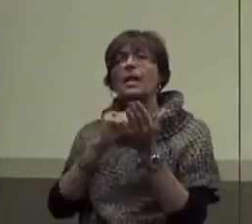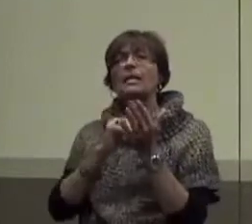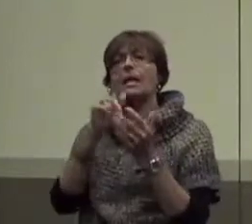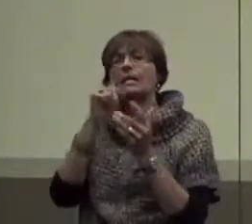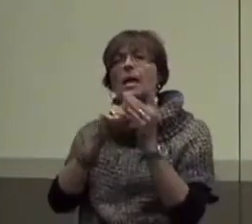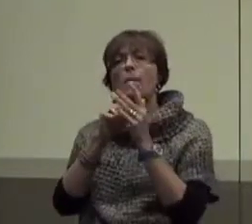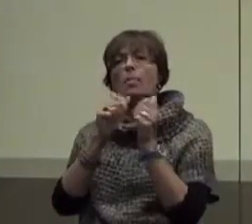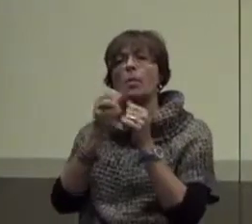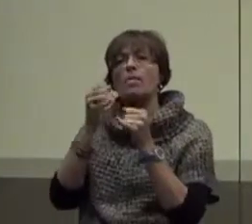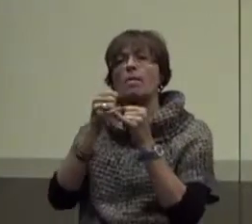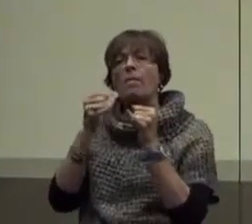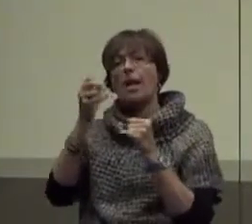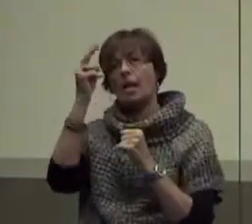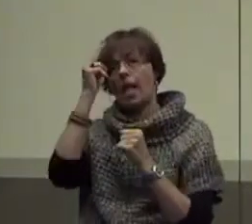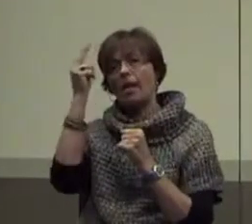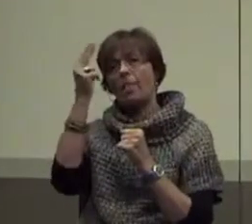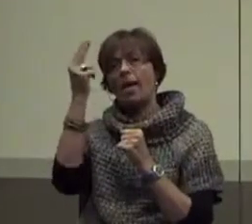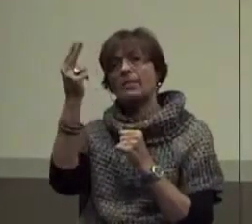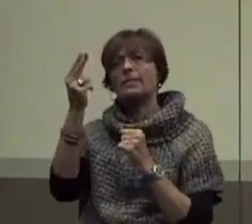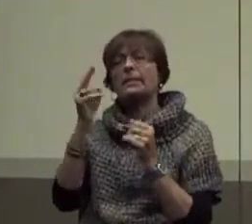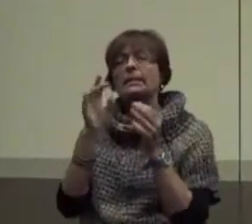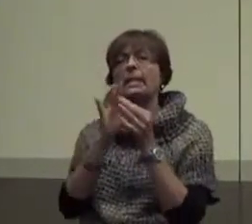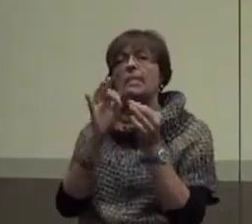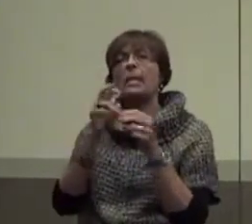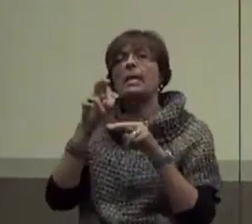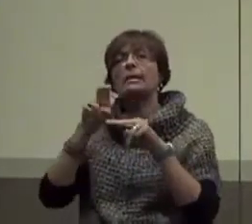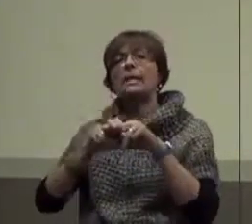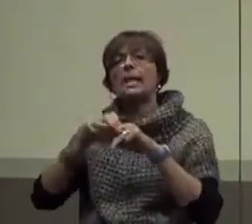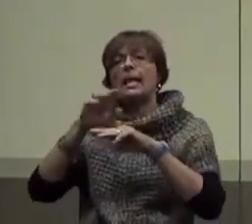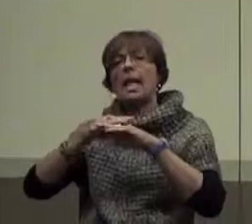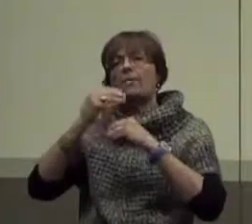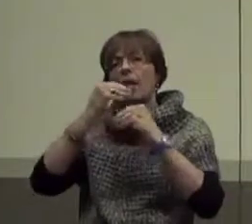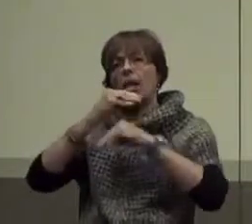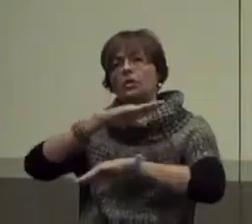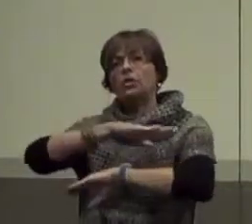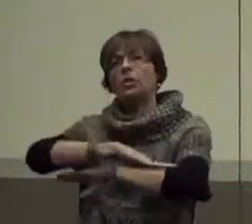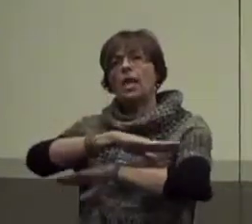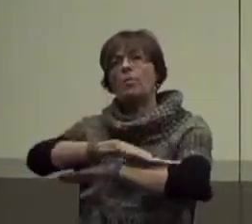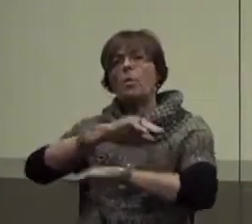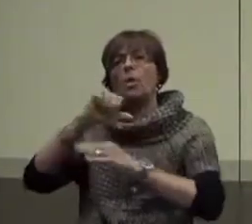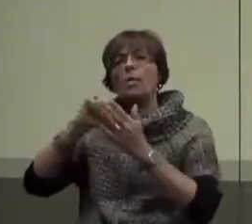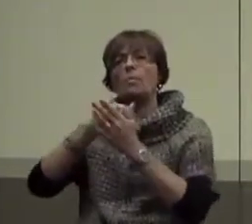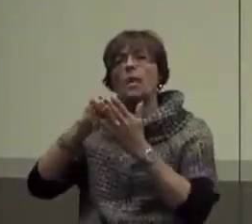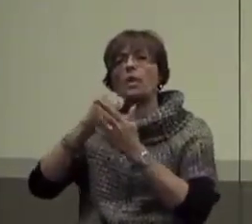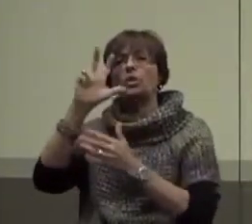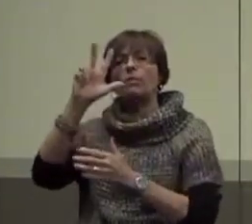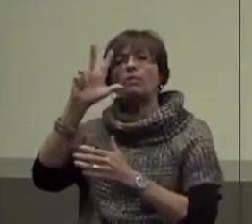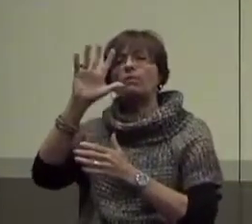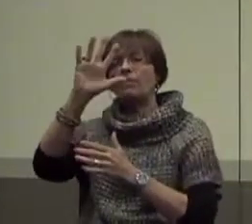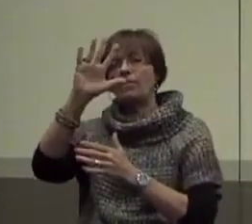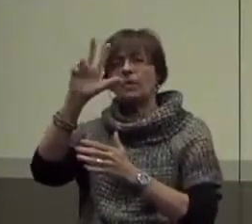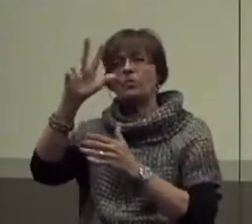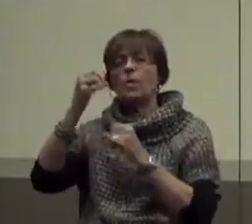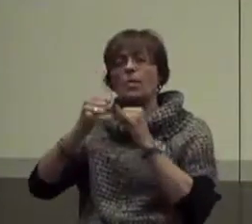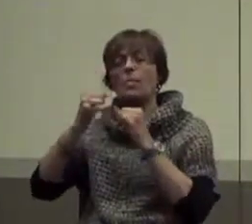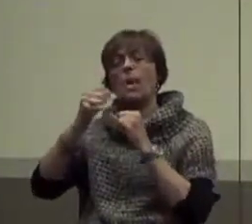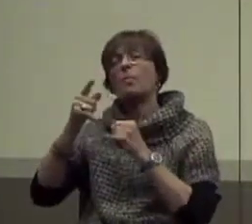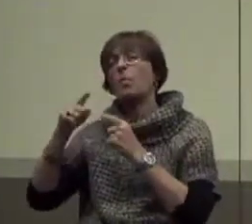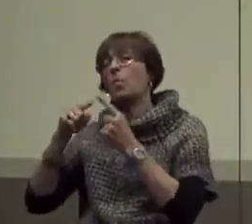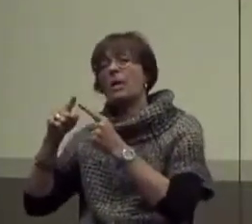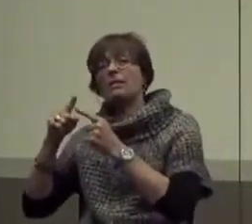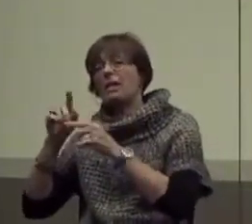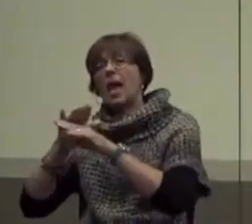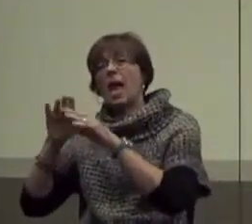up with the final hypothesis statement of sitting at the lunch table on page 53 at the bottom. When unpopular girl joins the